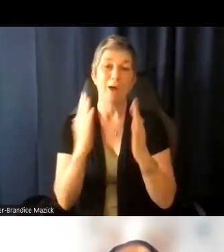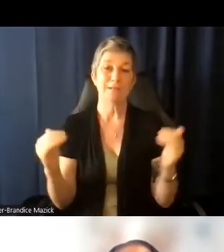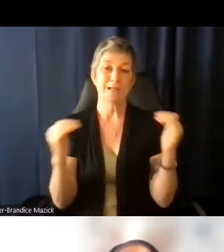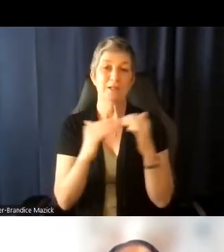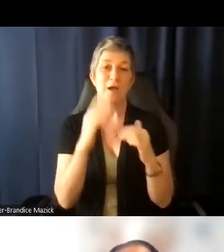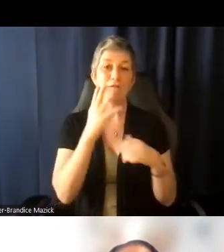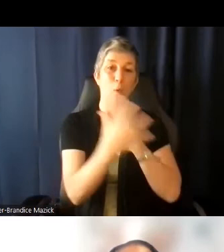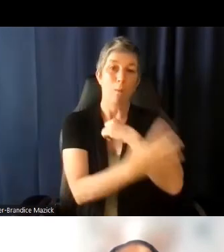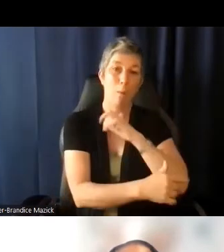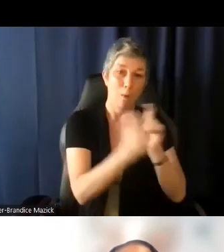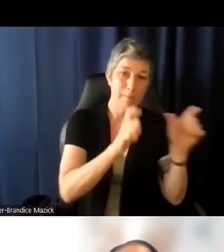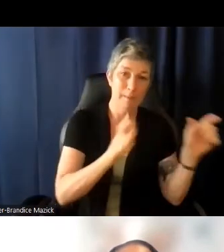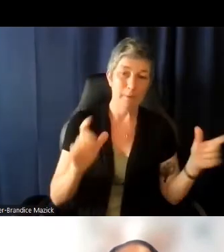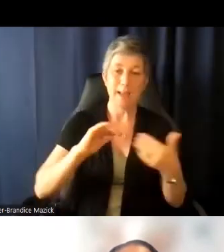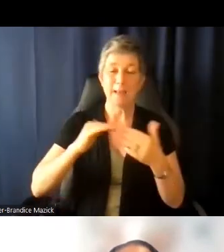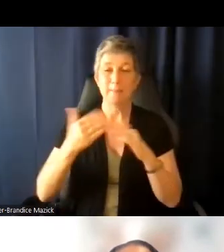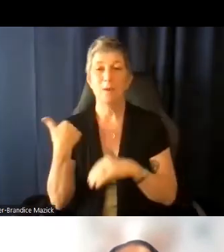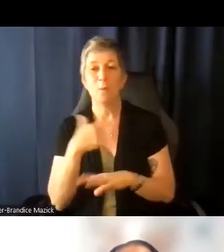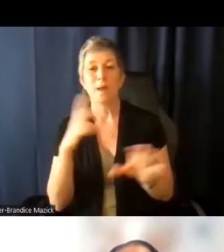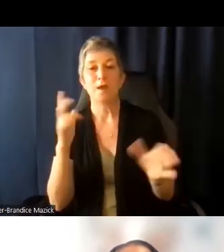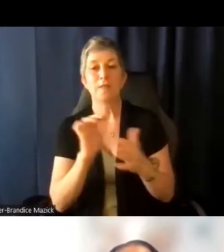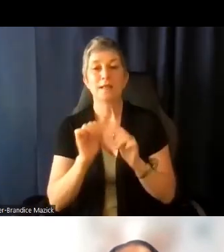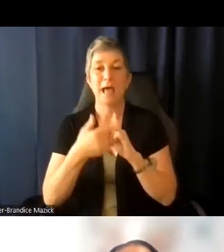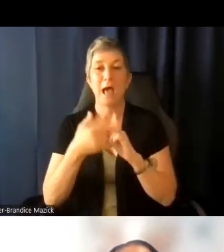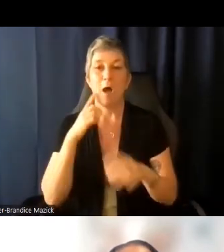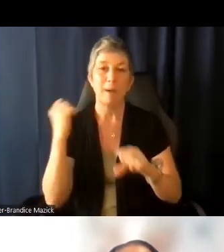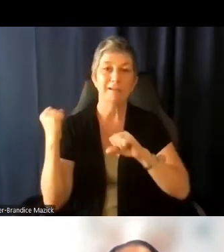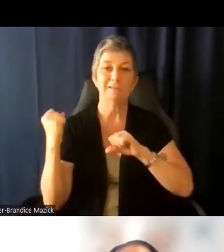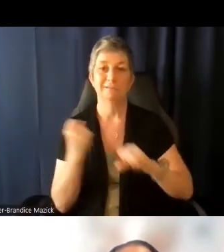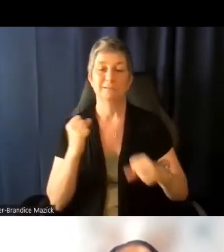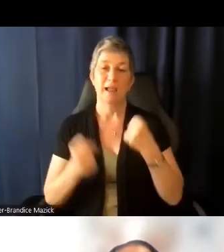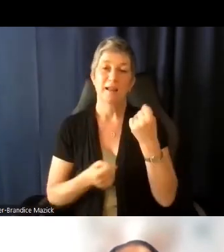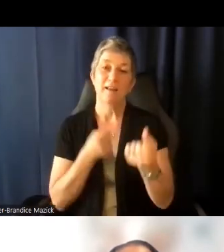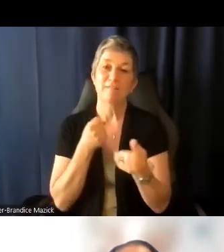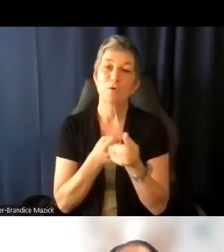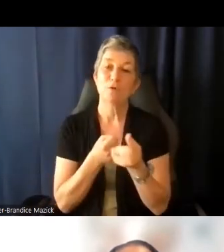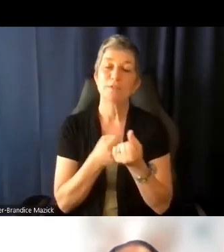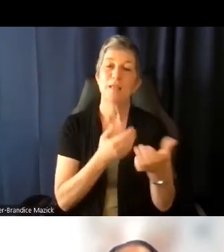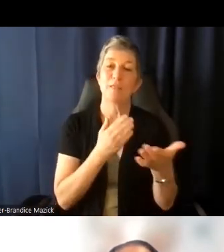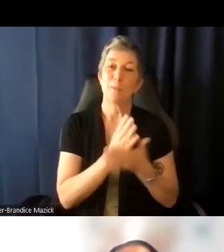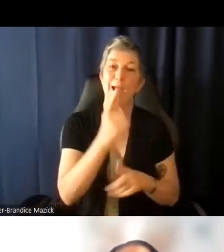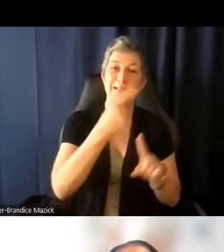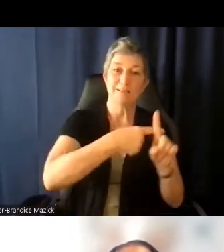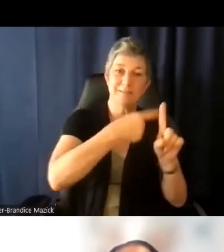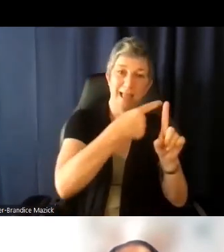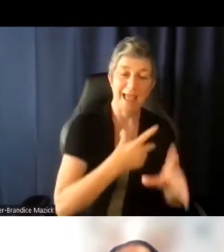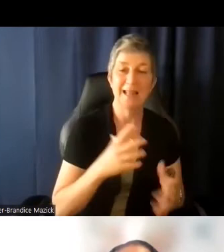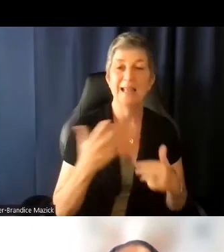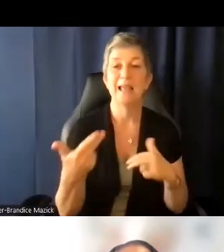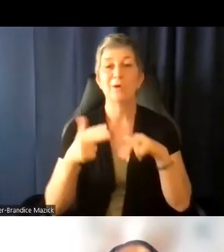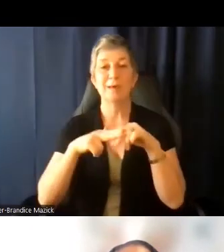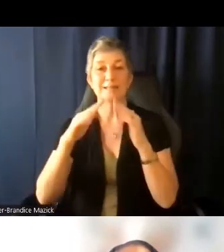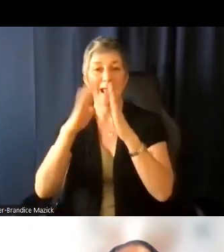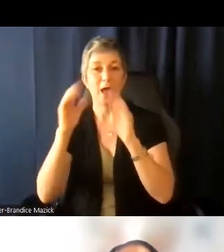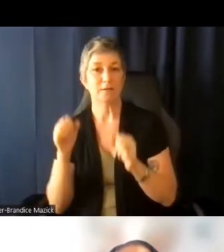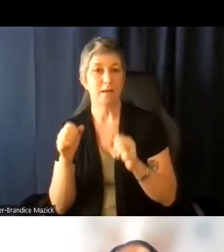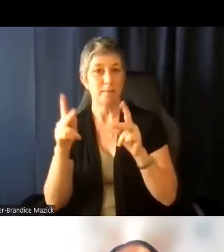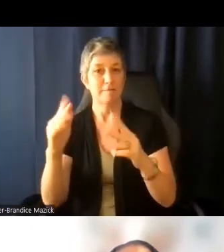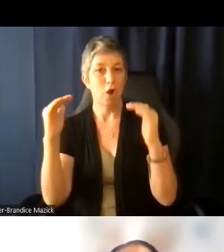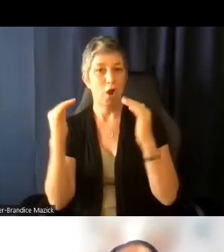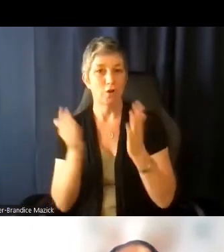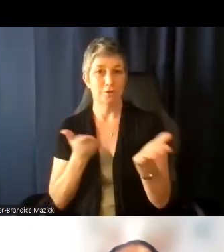and communities. We do this by strengthening and enforcing the rights of tenants, increasing housing opportunities for underserved